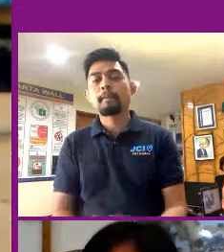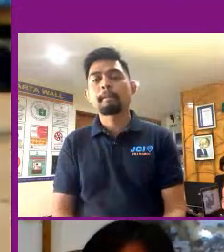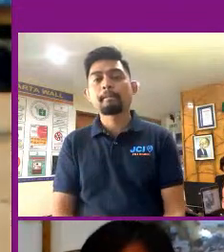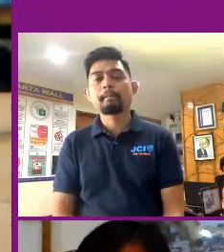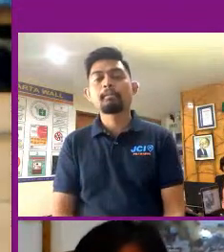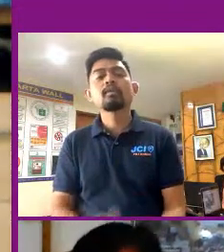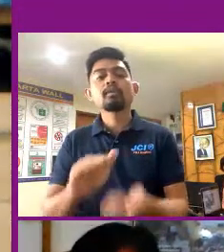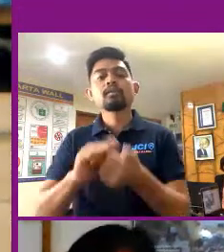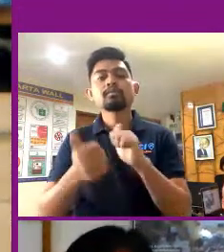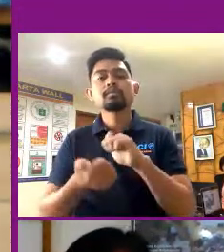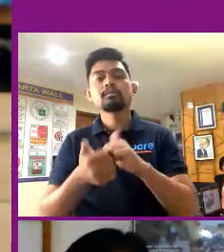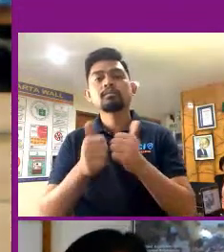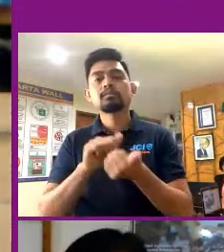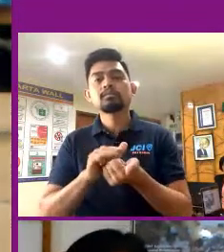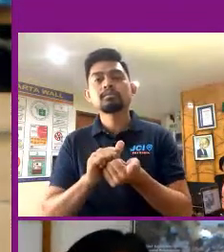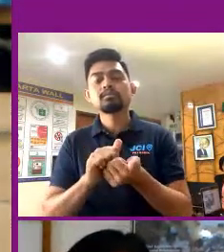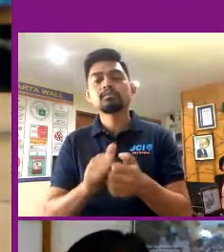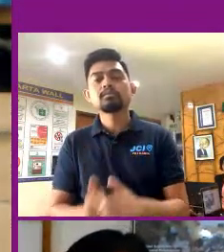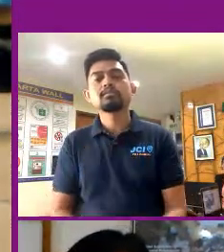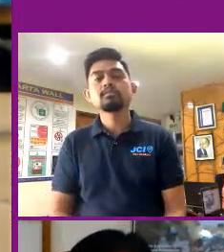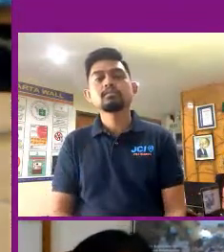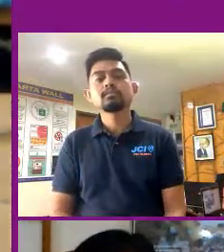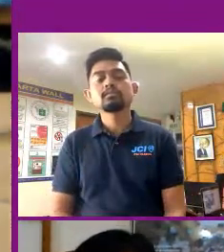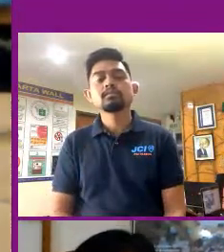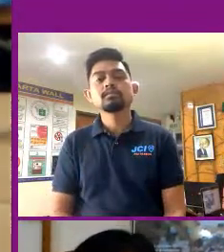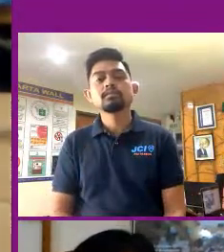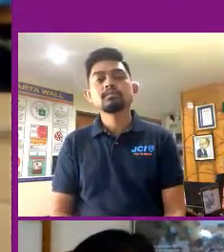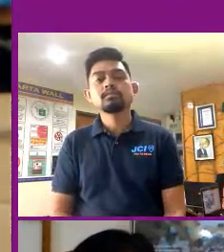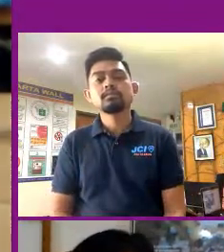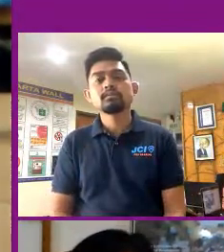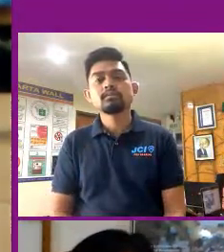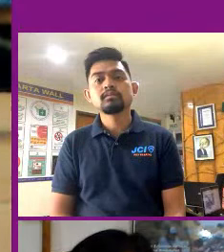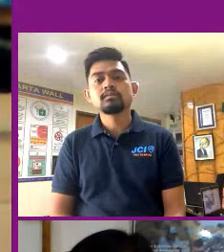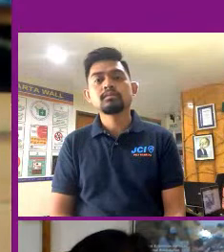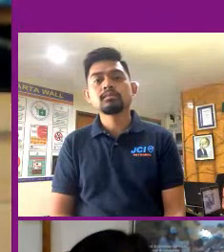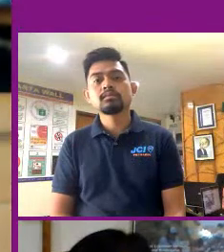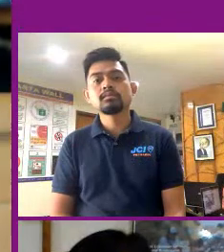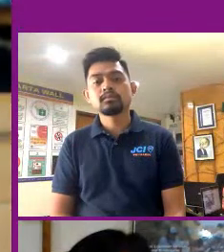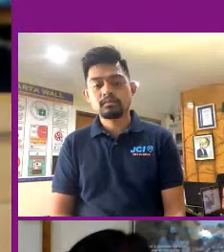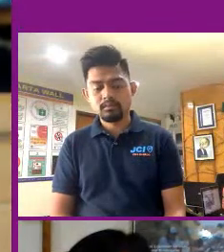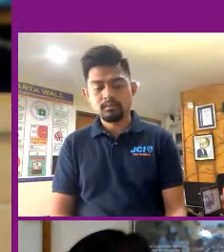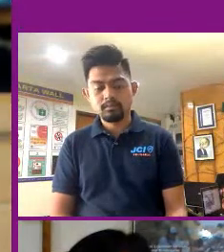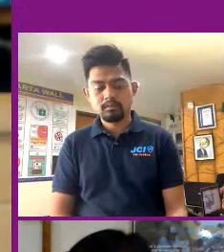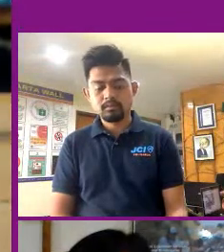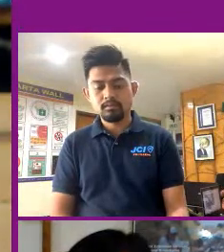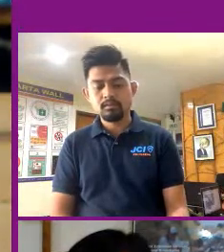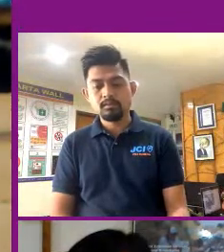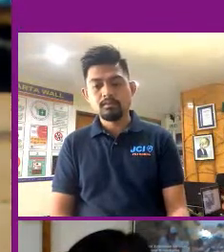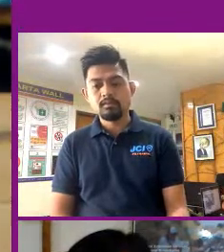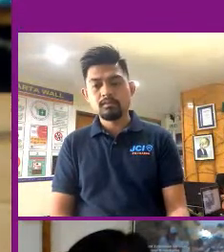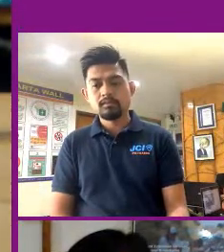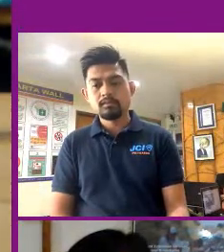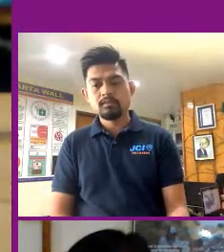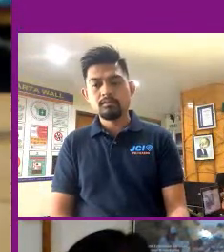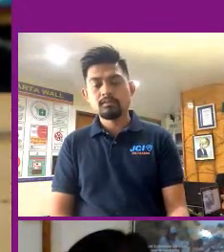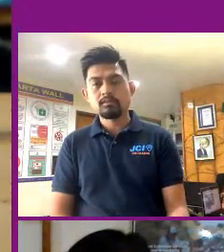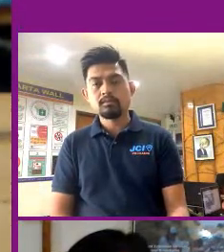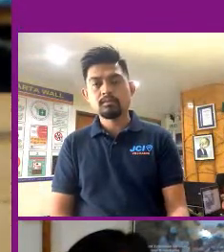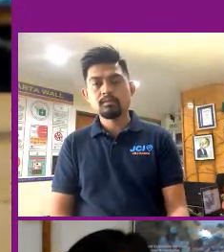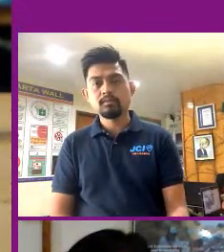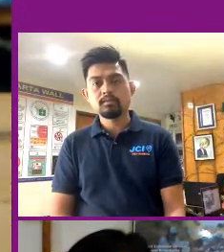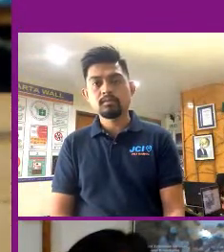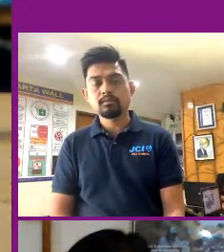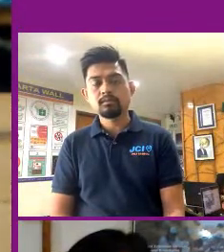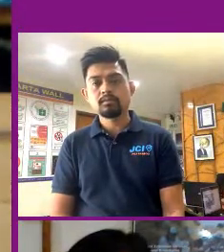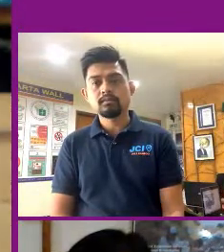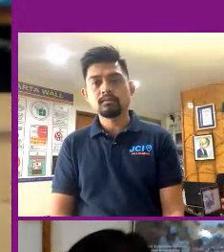yung problema. Kasi pag mga specific ano na masyadong ano po kaya